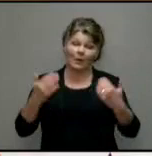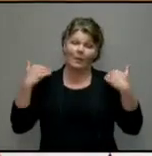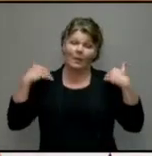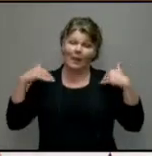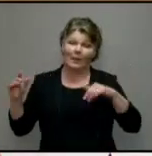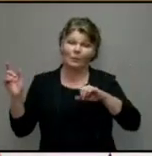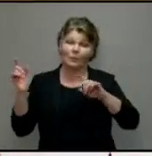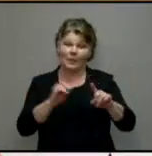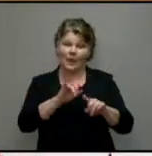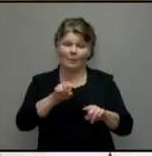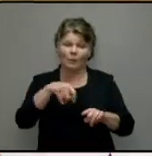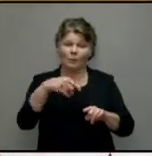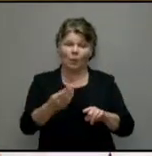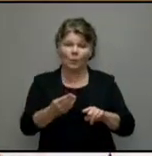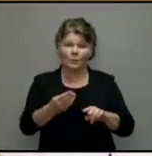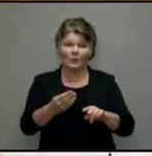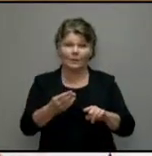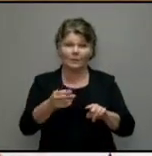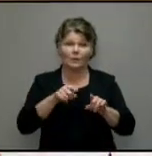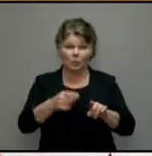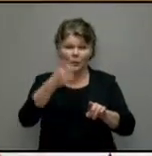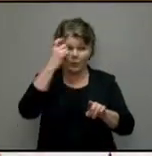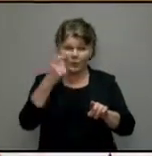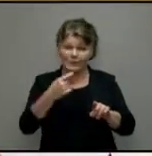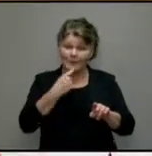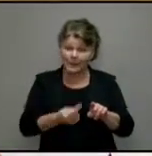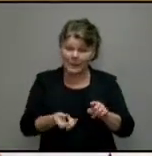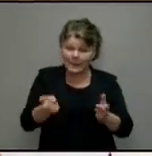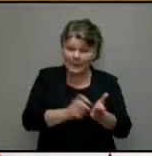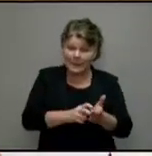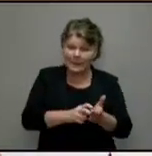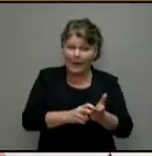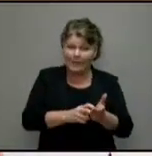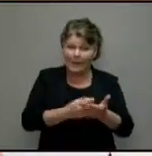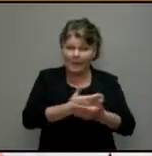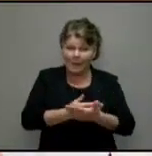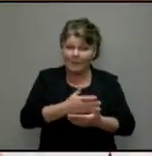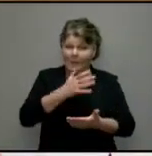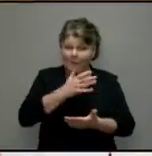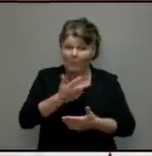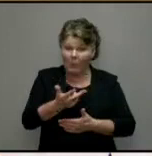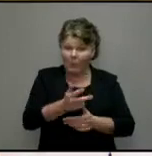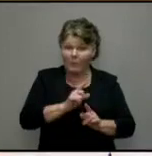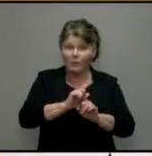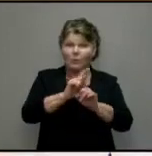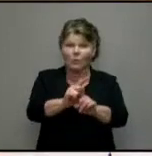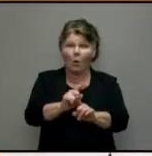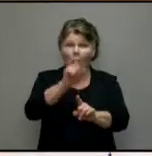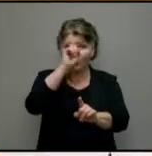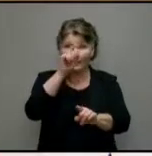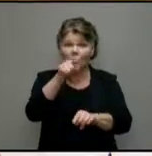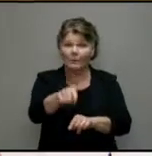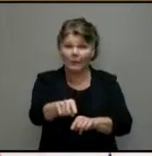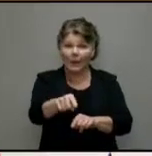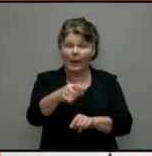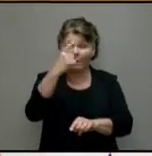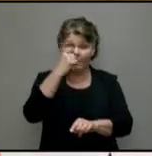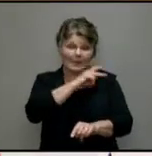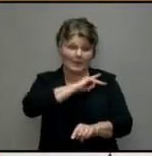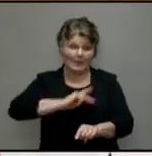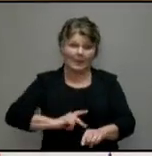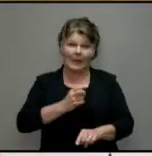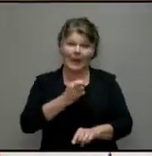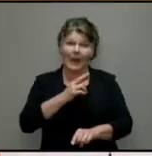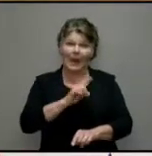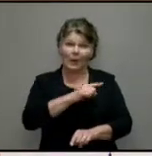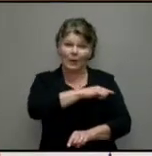to Joseph in the dream. Get up, take the child and his mother to Egypt. Stay there until I tell you, for Herod is going to search